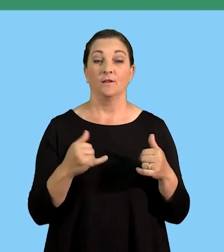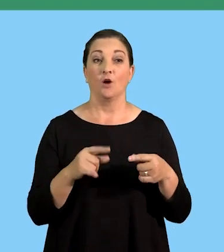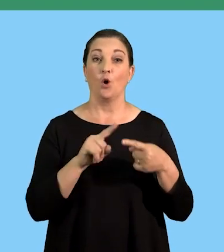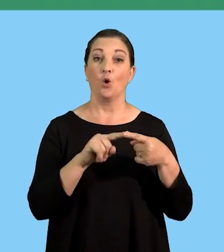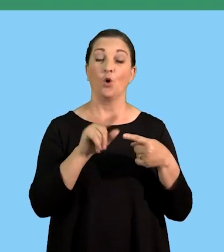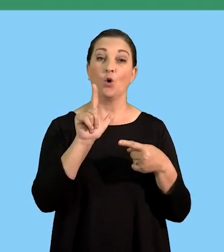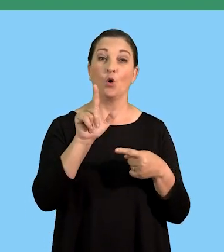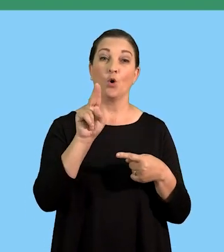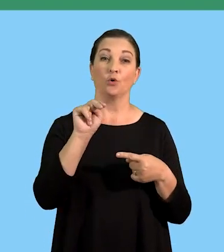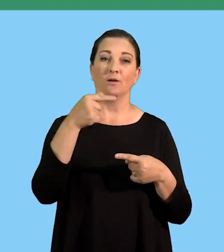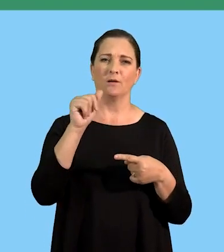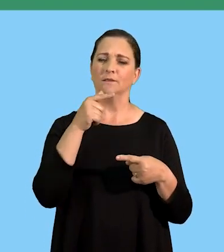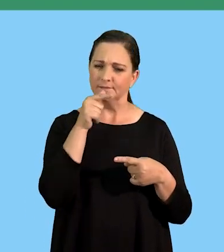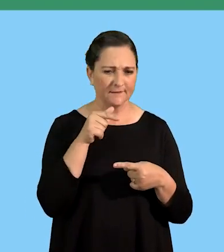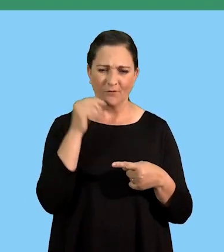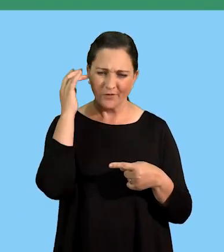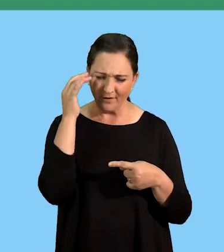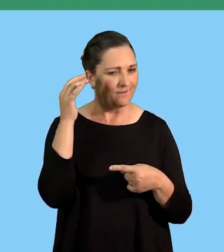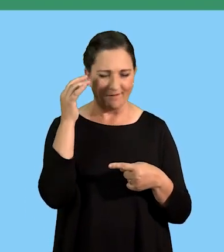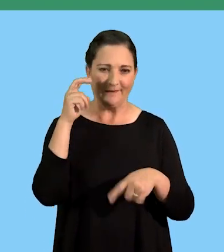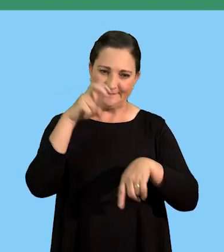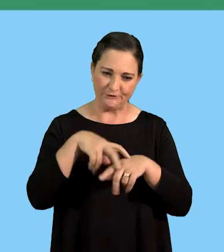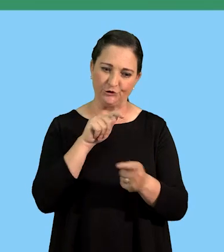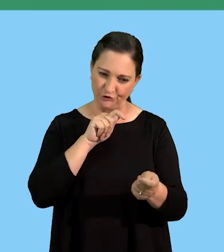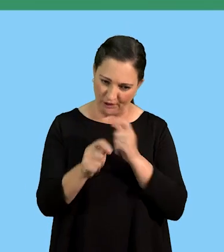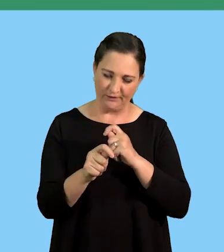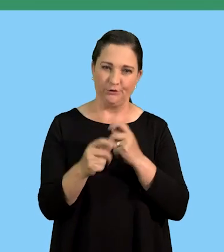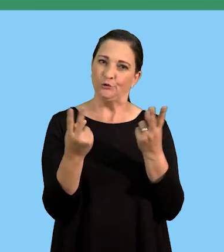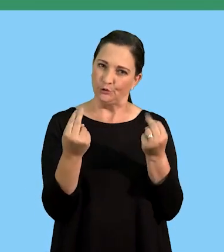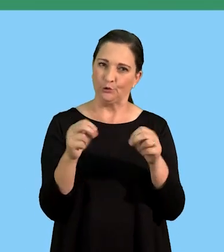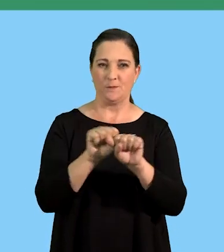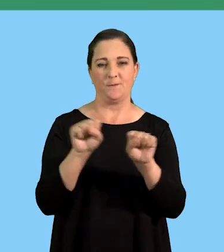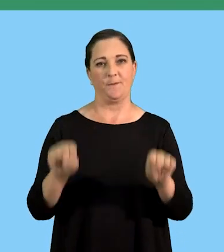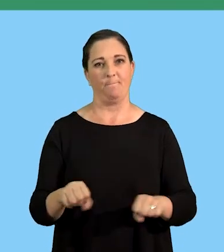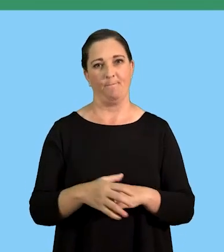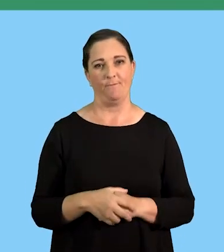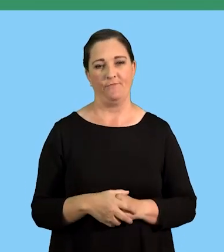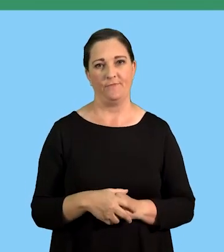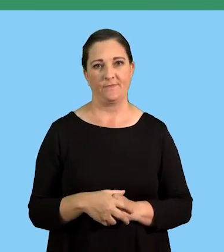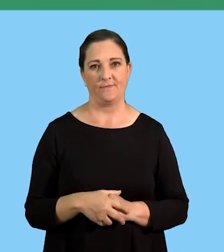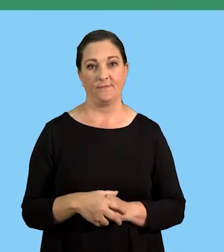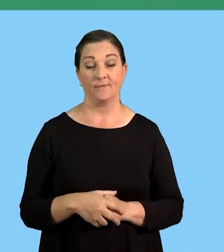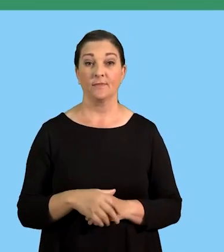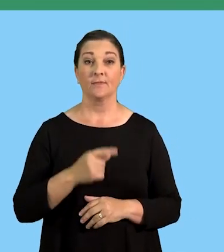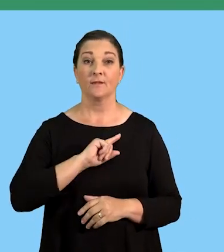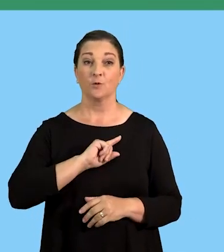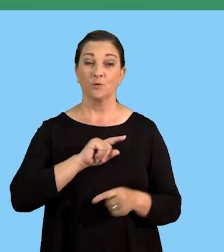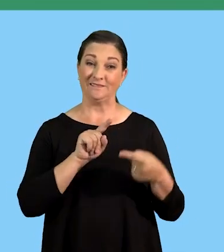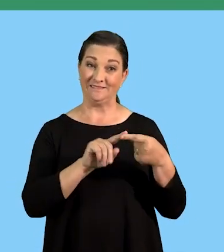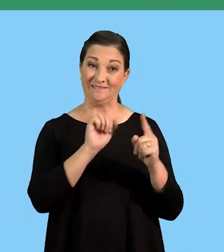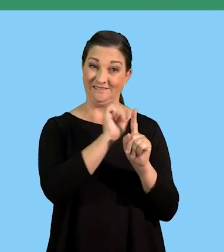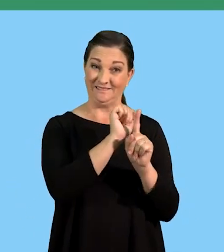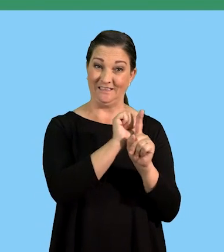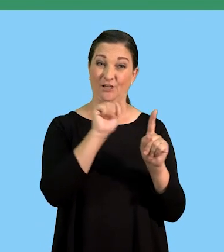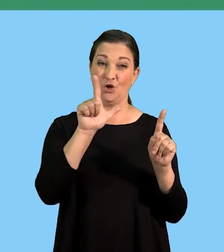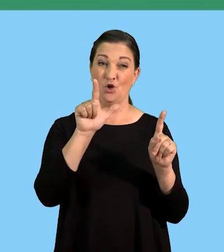change their thinking towards adopting to the new system in place. So this is to say now,